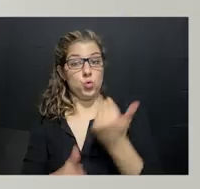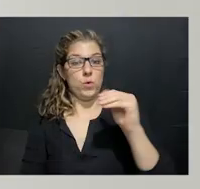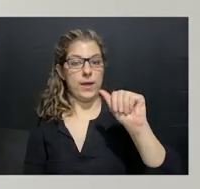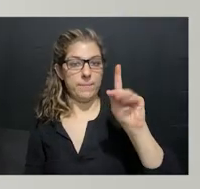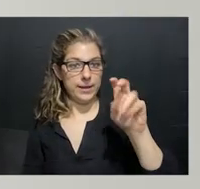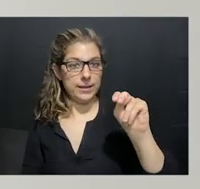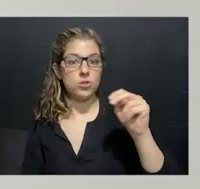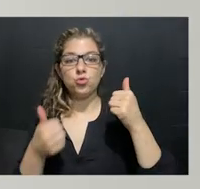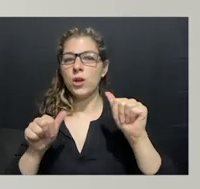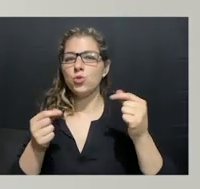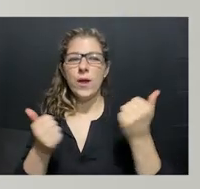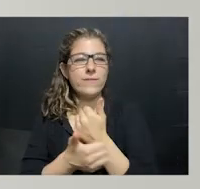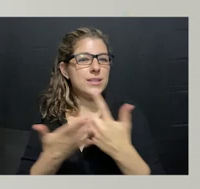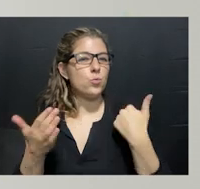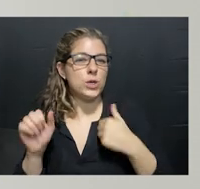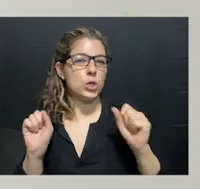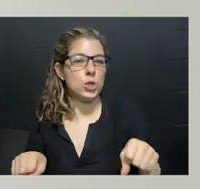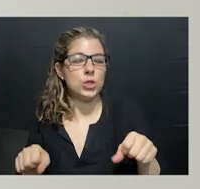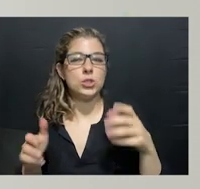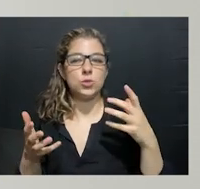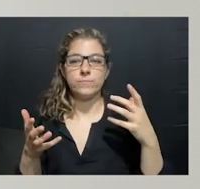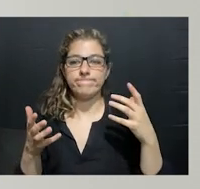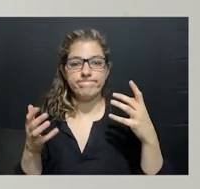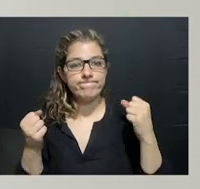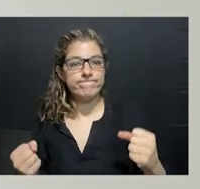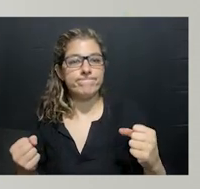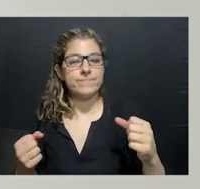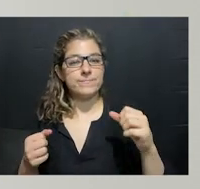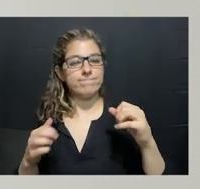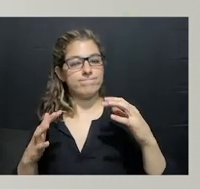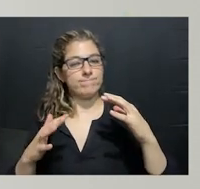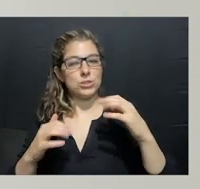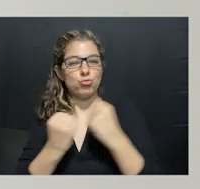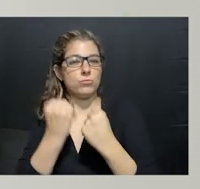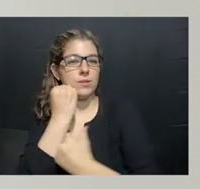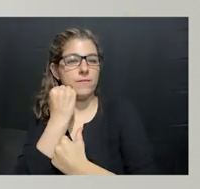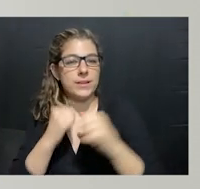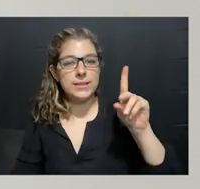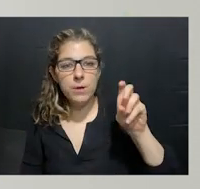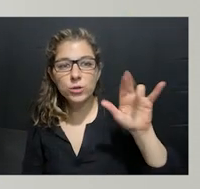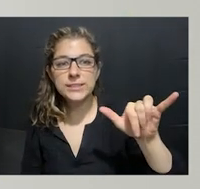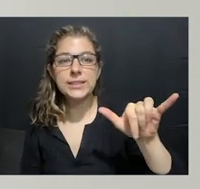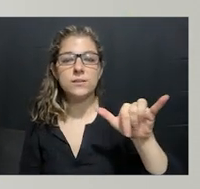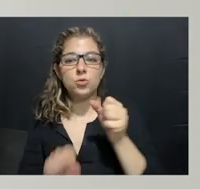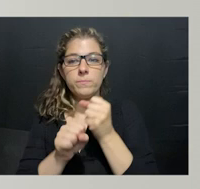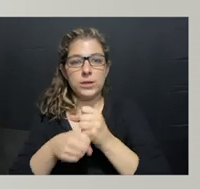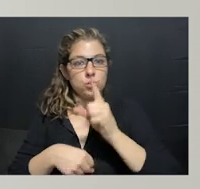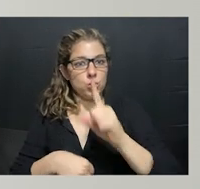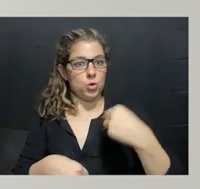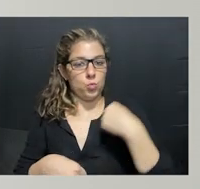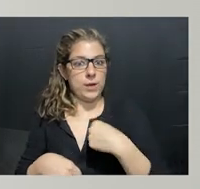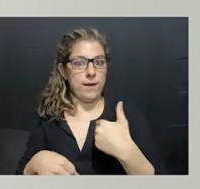administration, trying to do all that we could to strengthen the scaffolding of democracy, to make certain that we